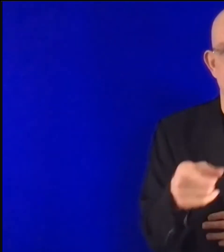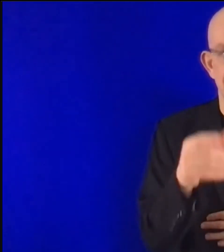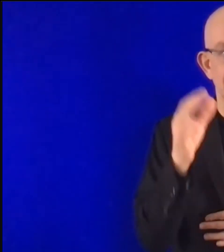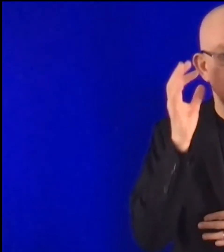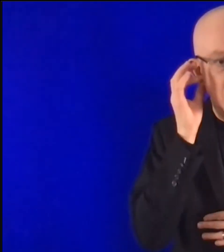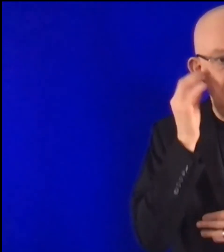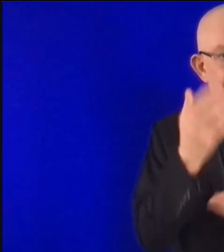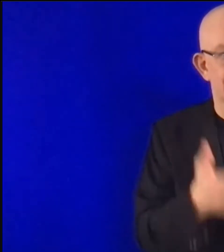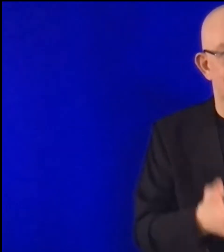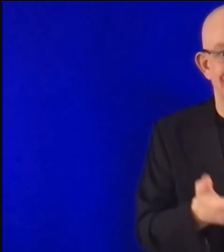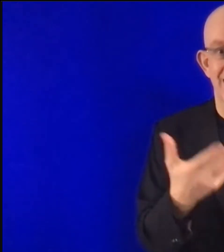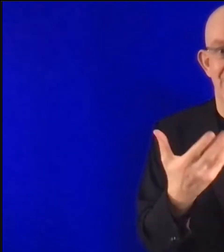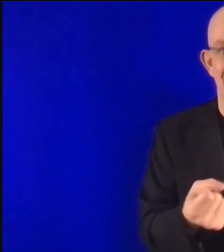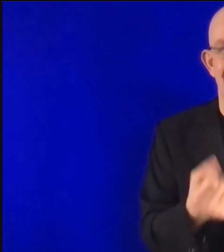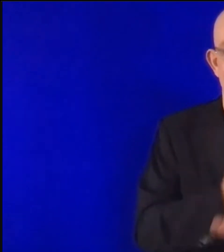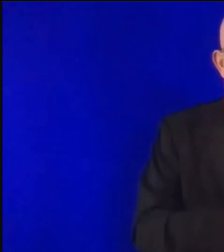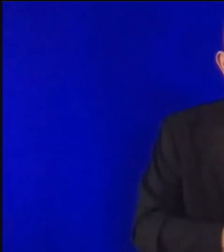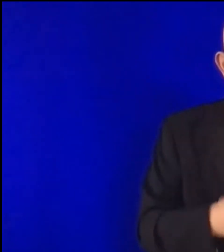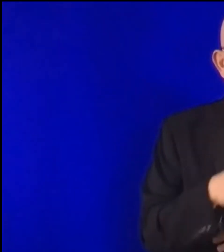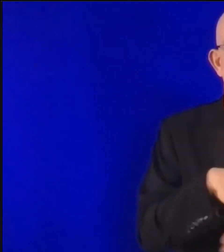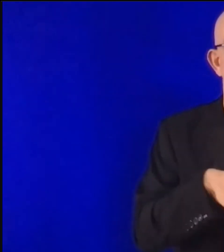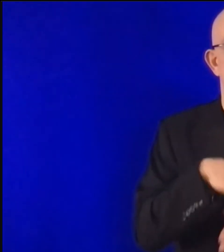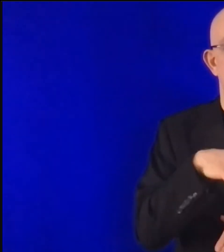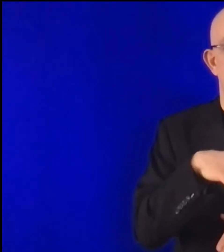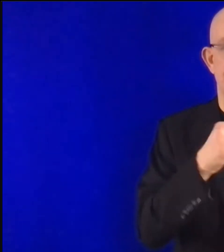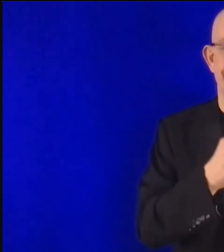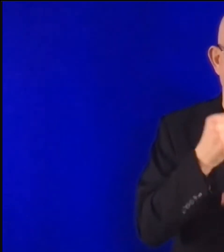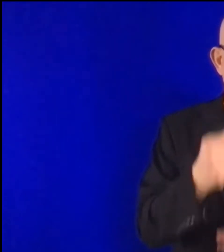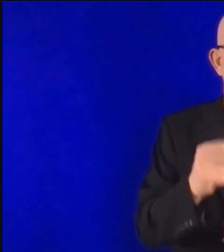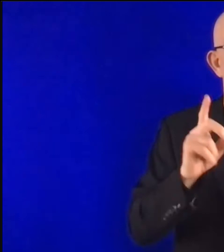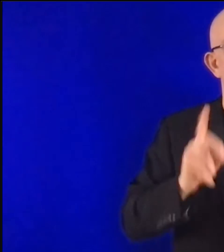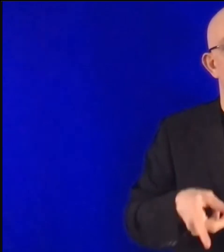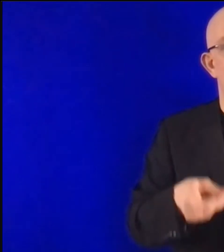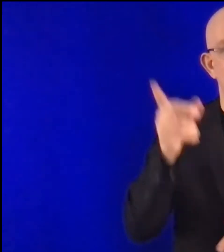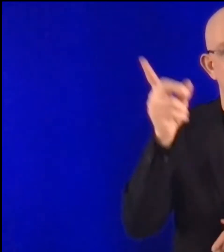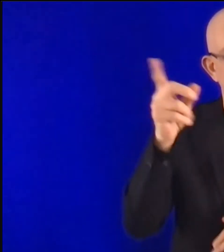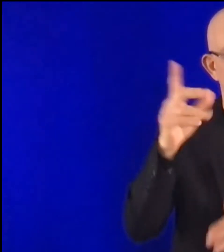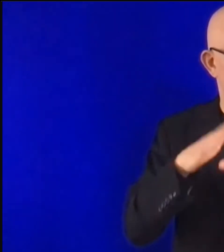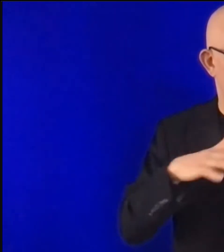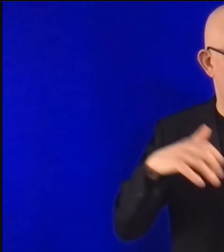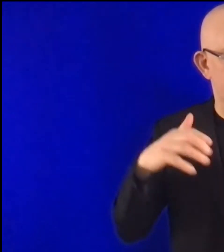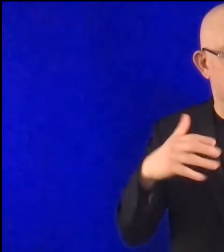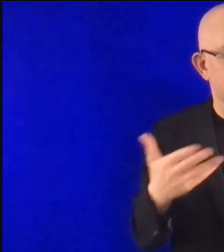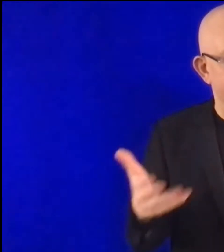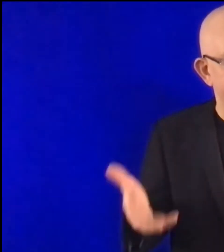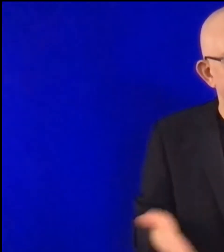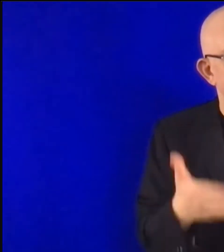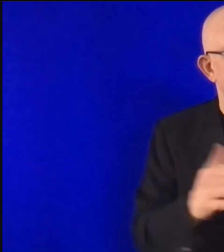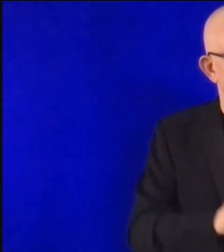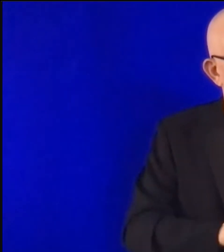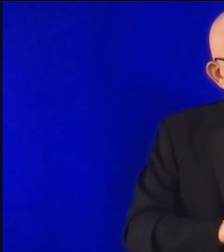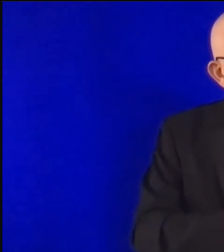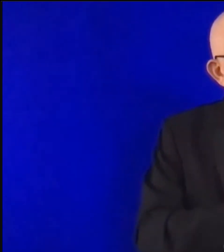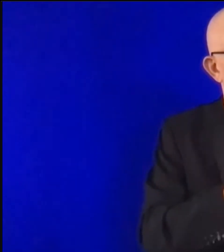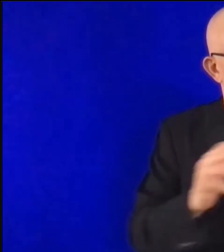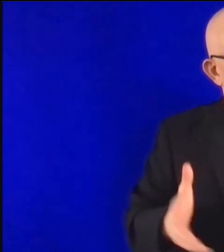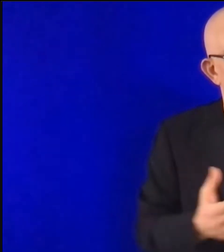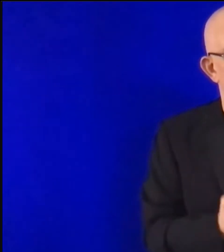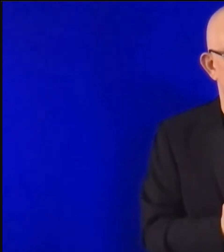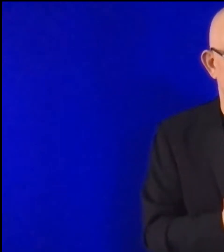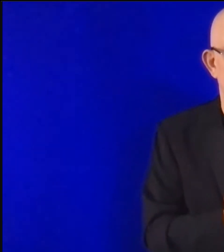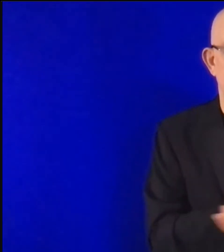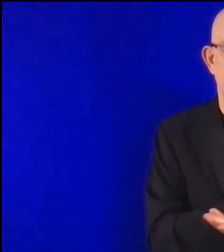UHC policies mention that, UHC Millennium, the goals are saying that, but it is not